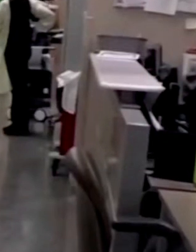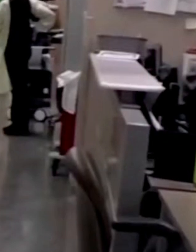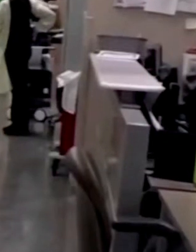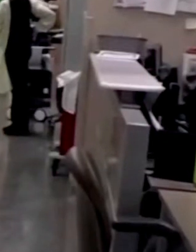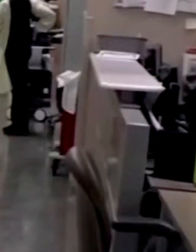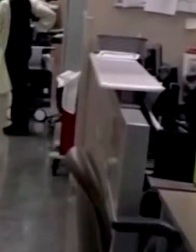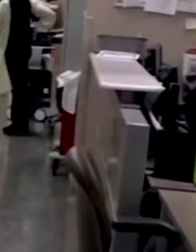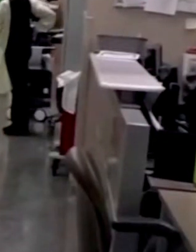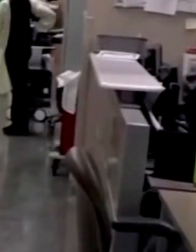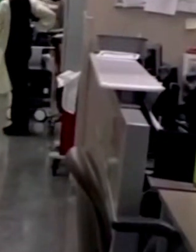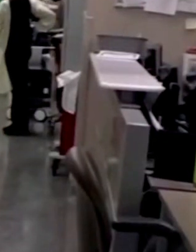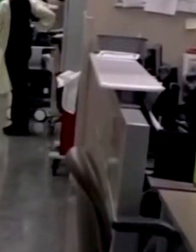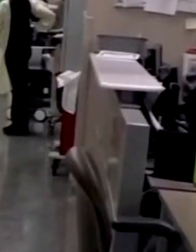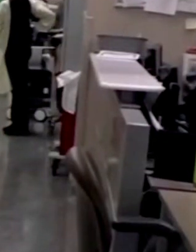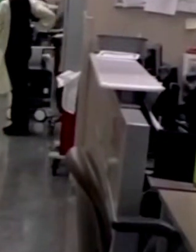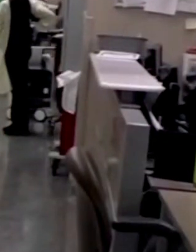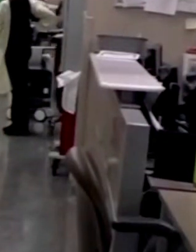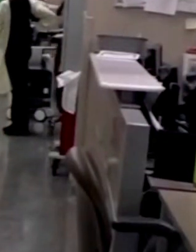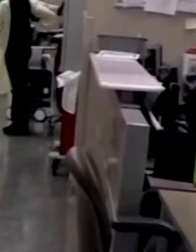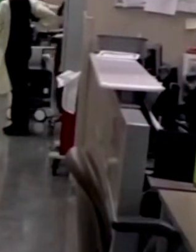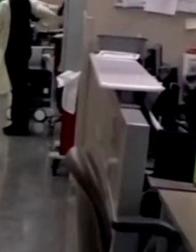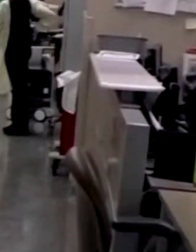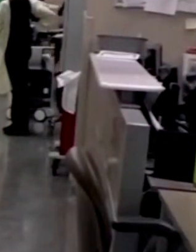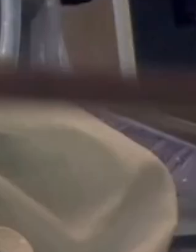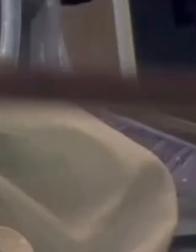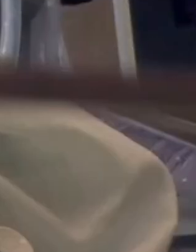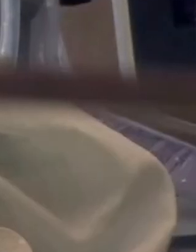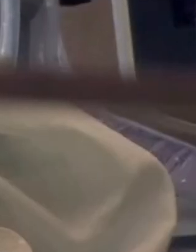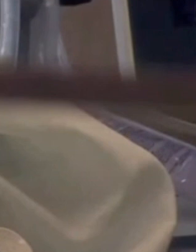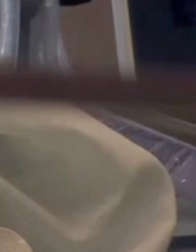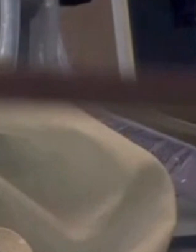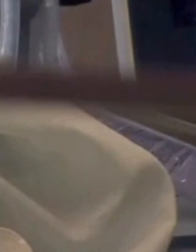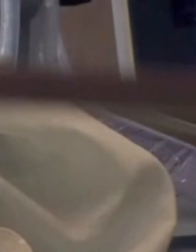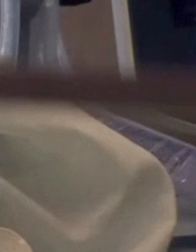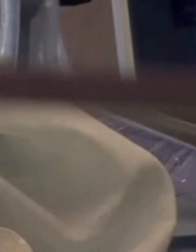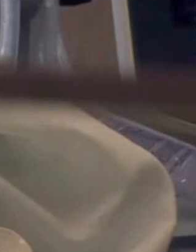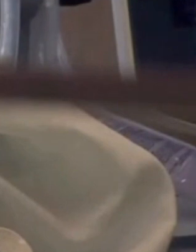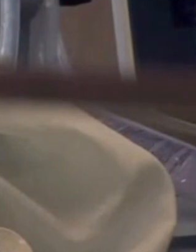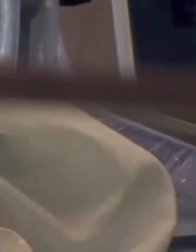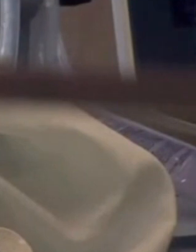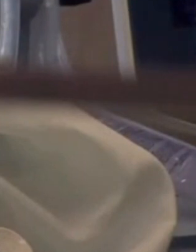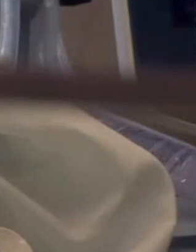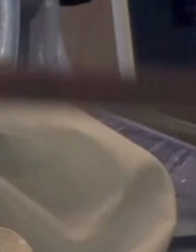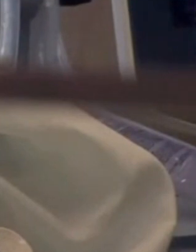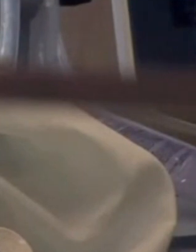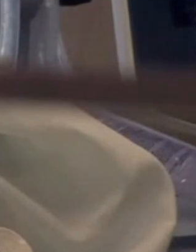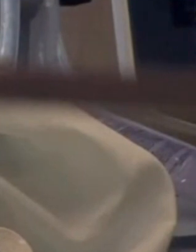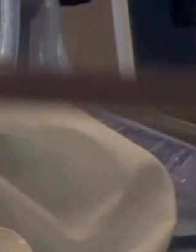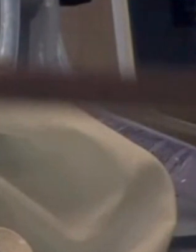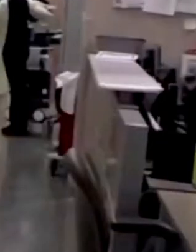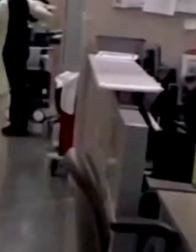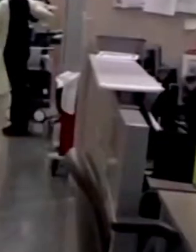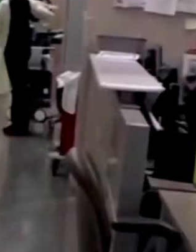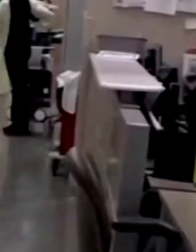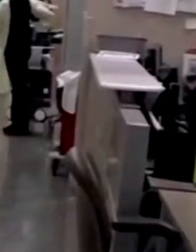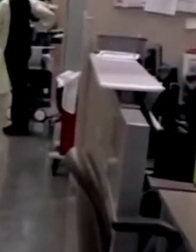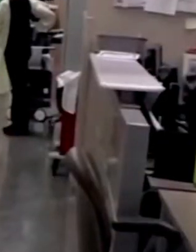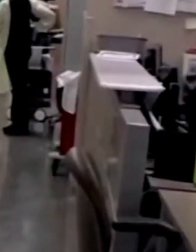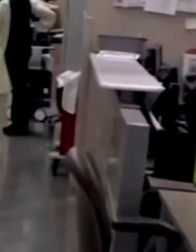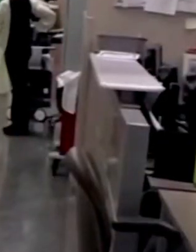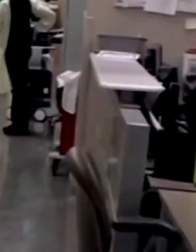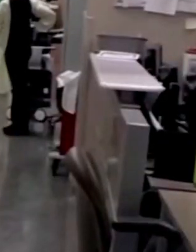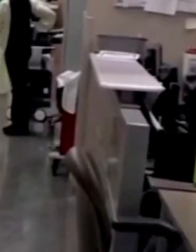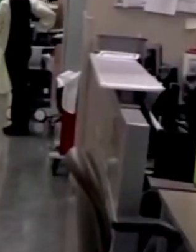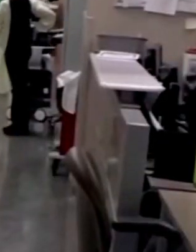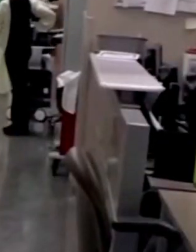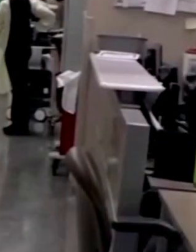It's the first increase after declining numbers for 9% to more than 394,000 last week. It's the